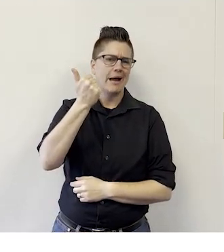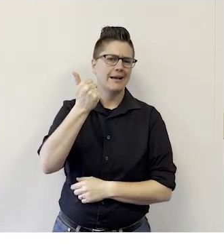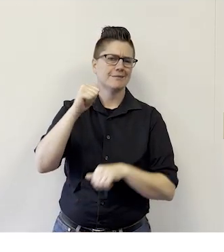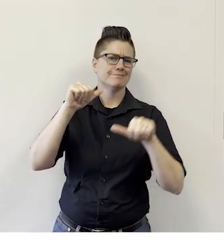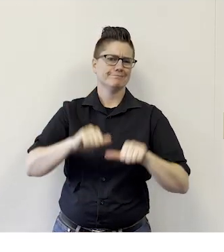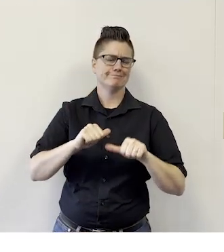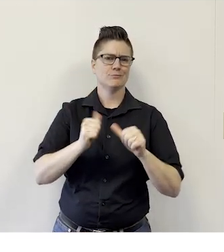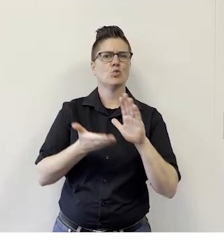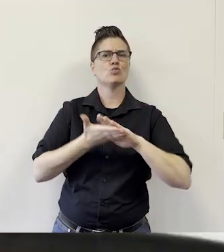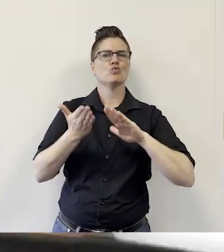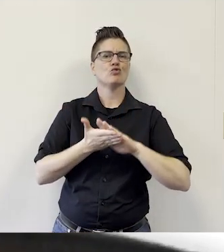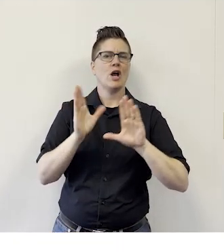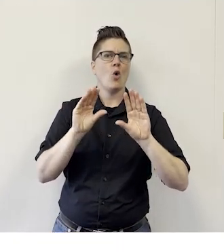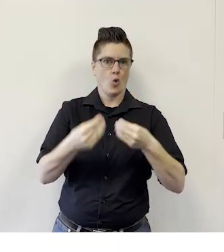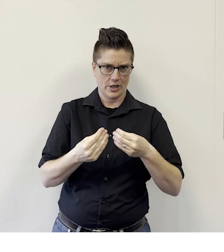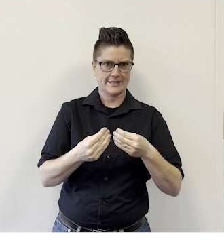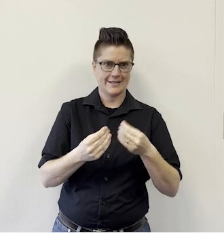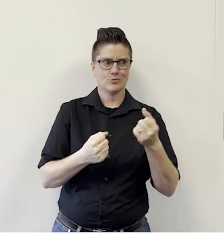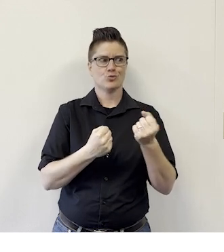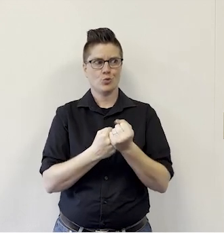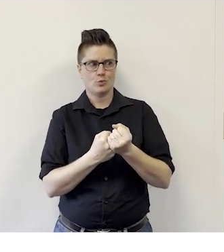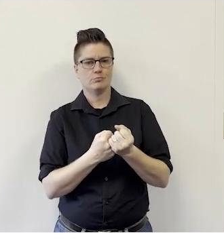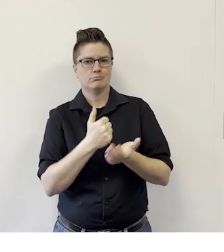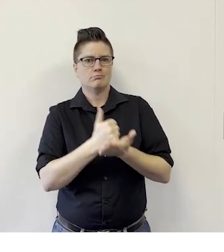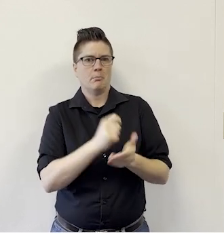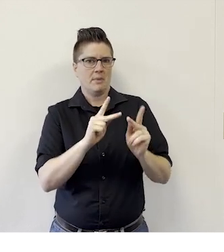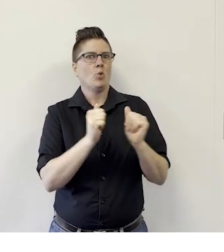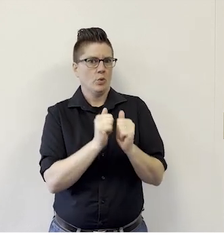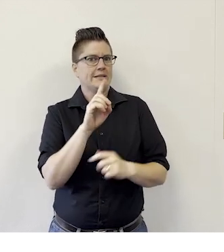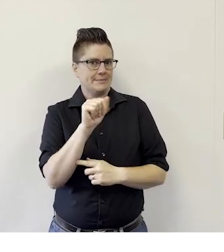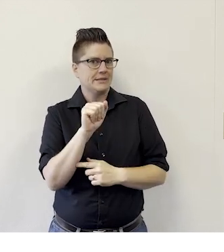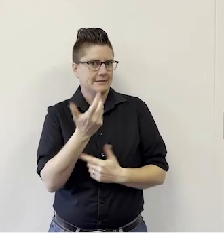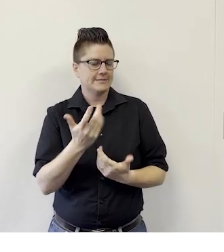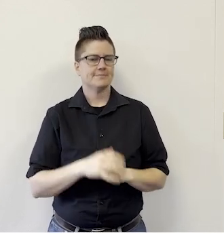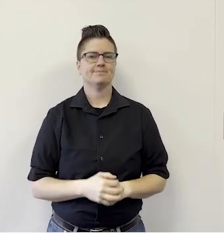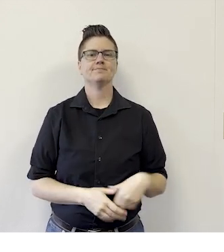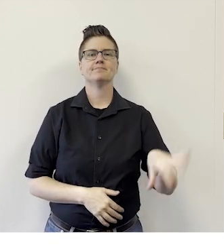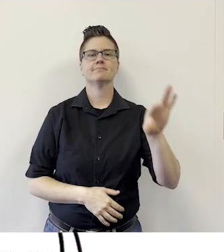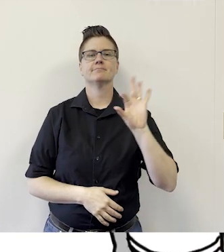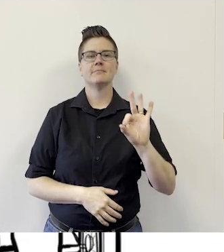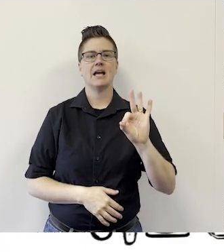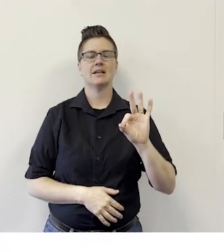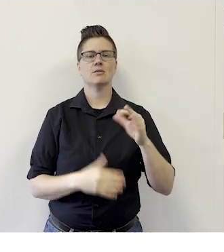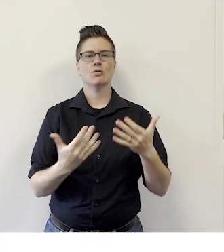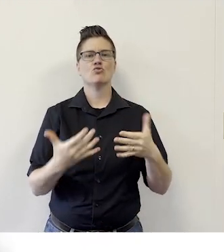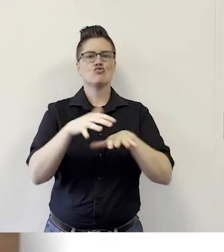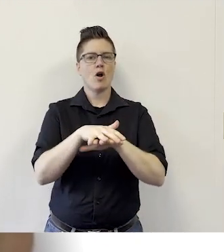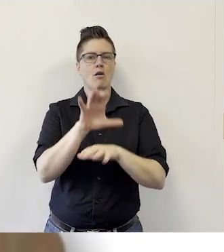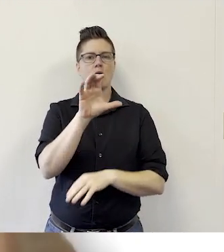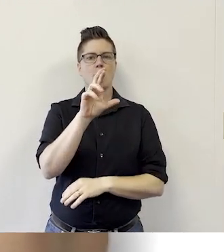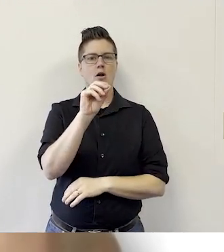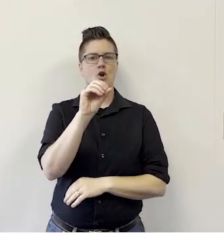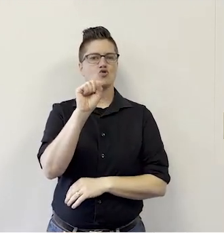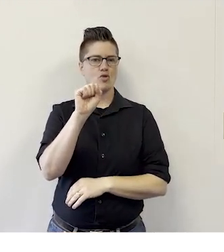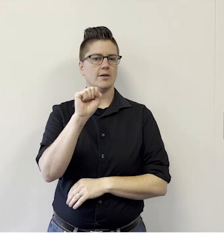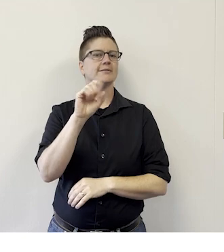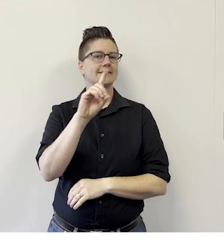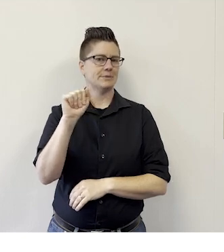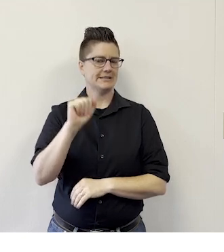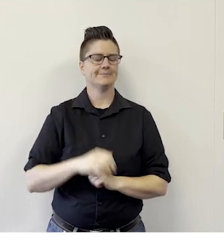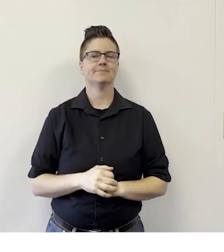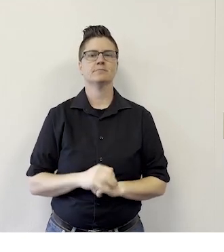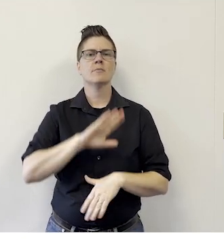are best suited to run organizations that assist people with disabilities. 9.